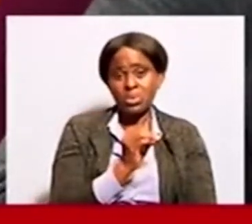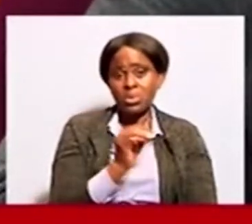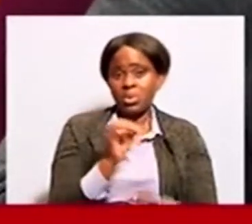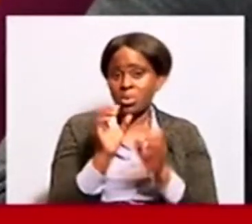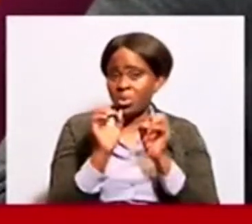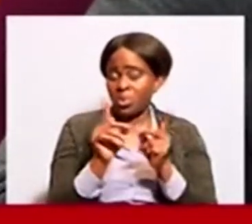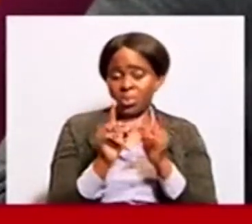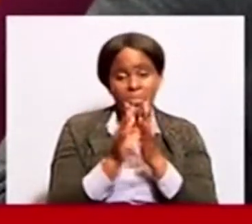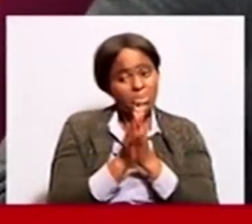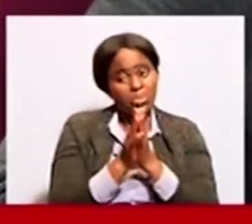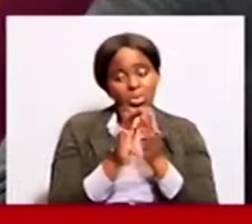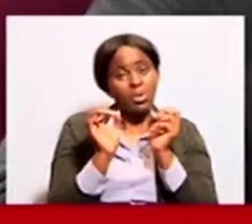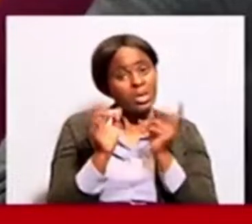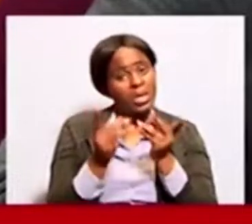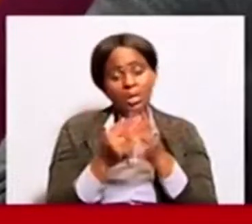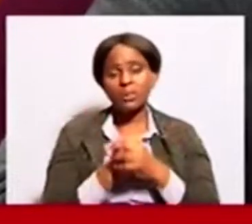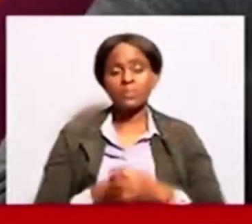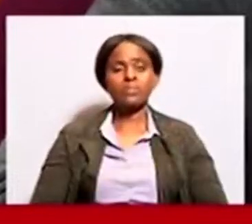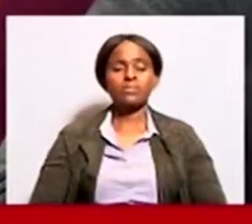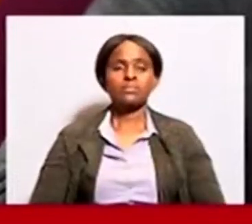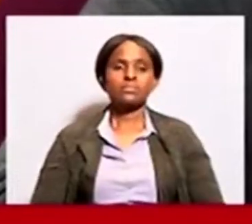Oh. Okay.